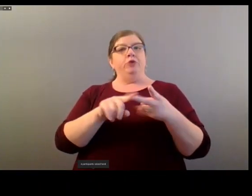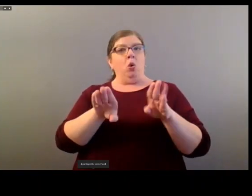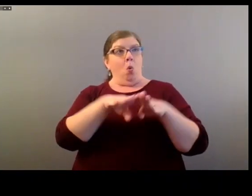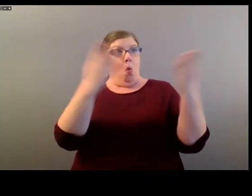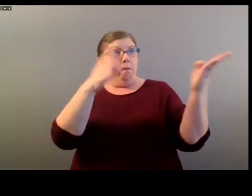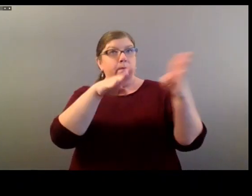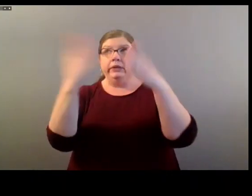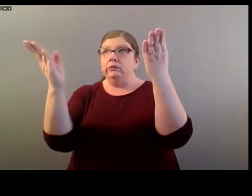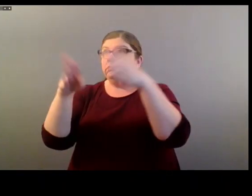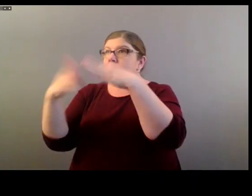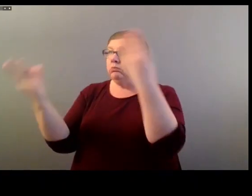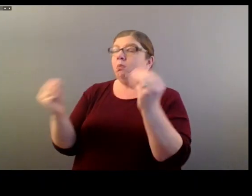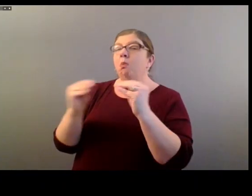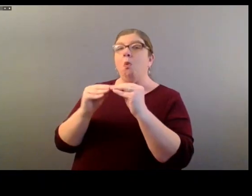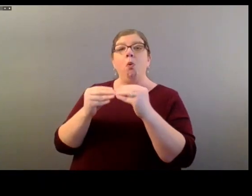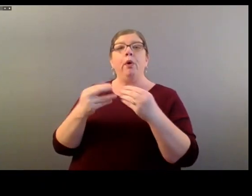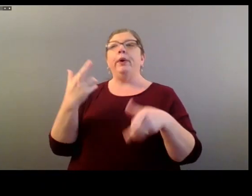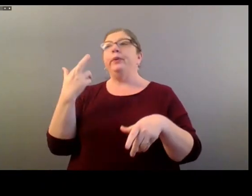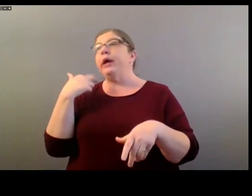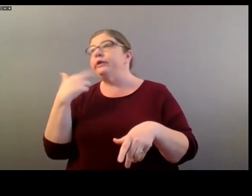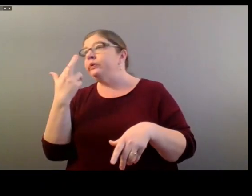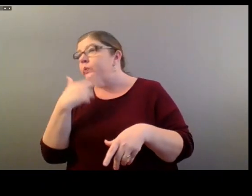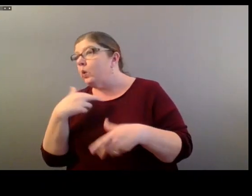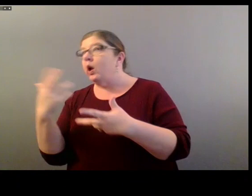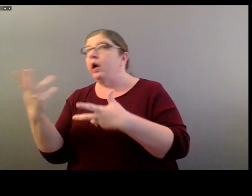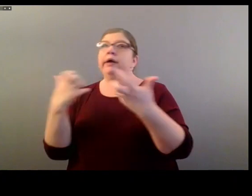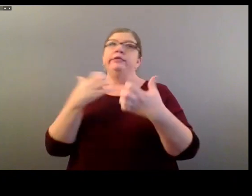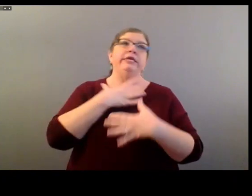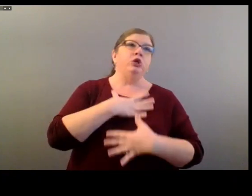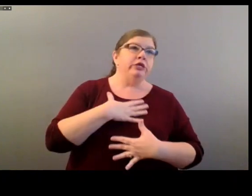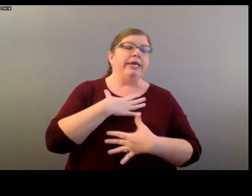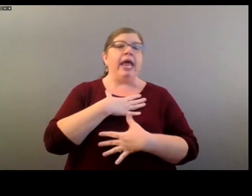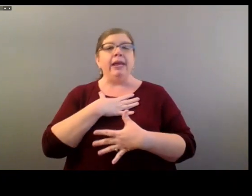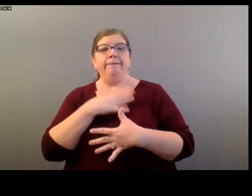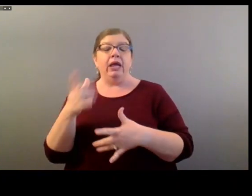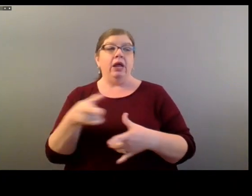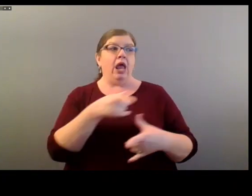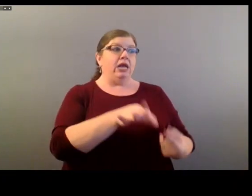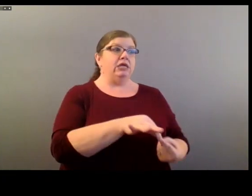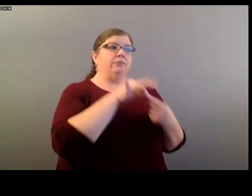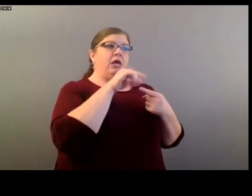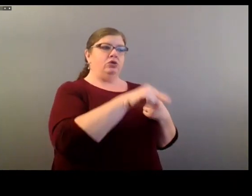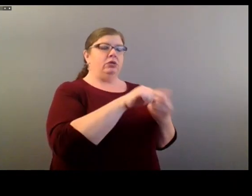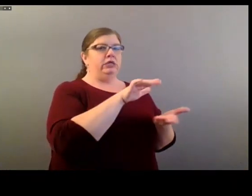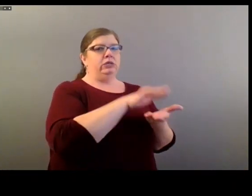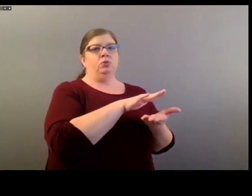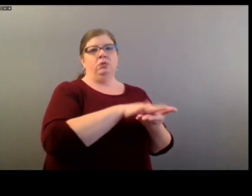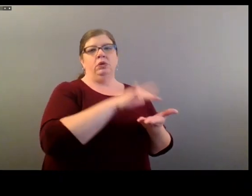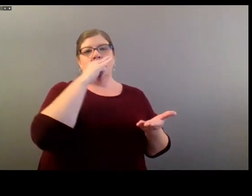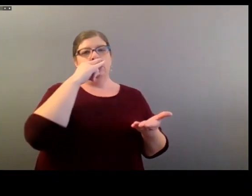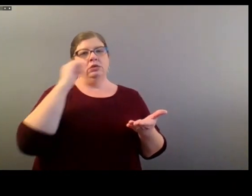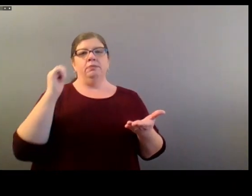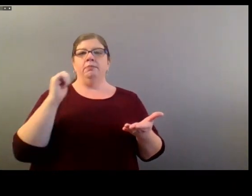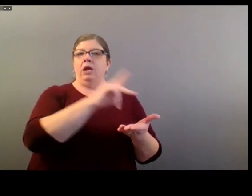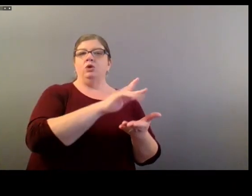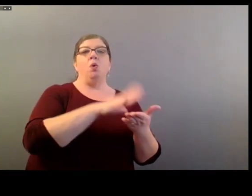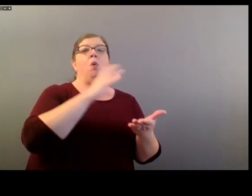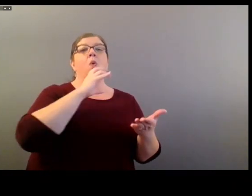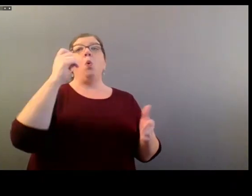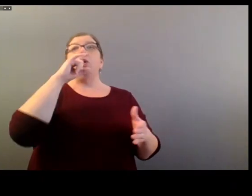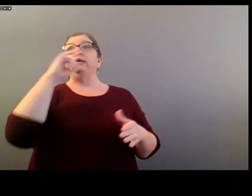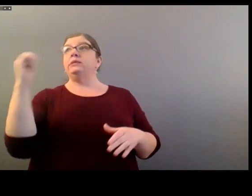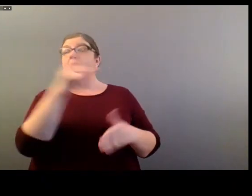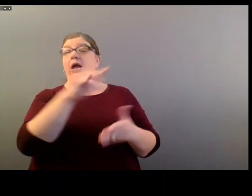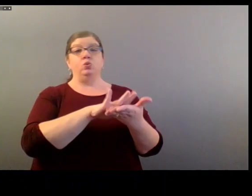of our restaurants and entertainment places, and especially get older kids in school as